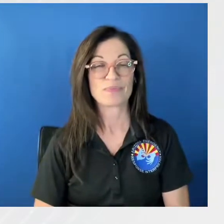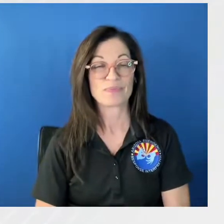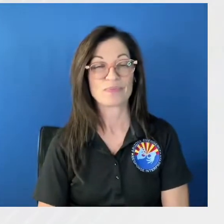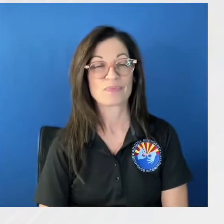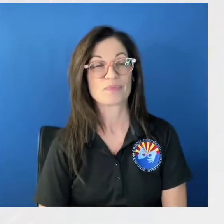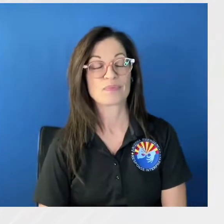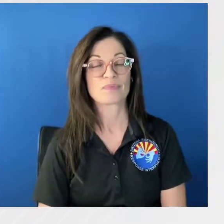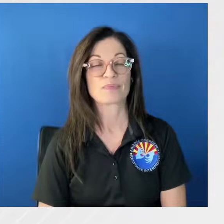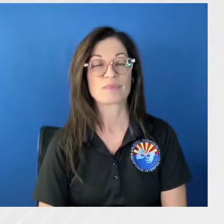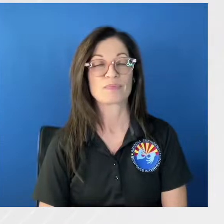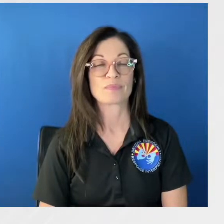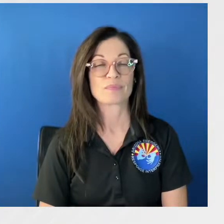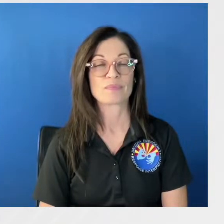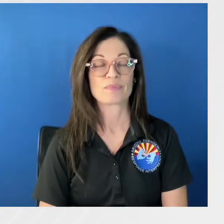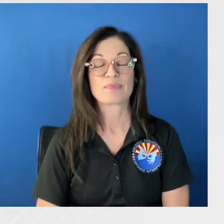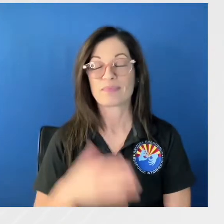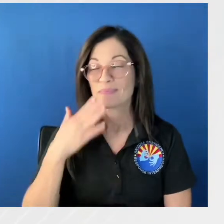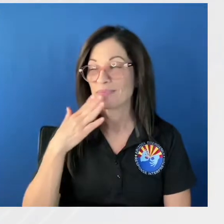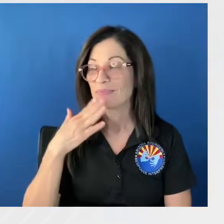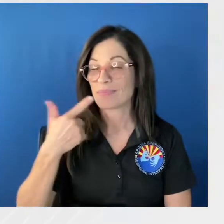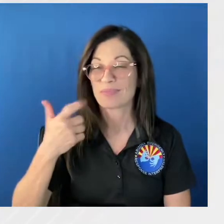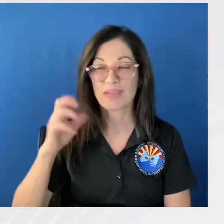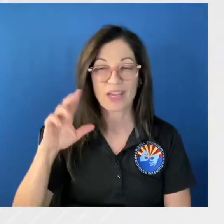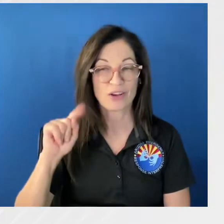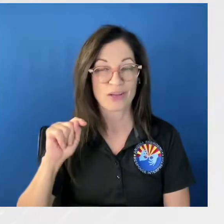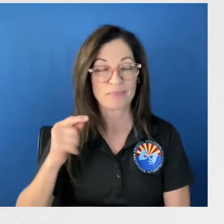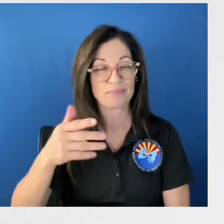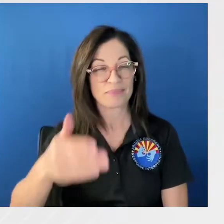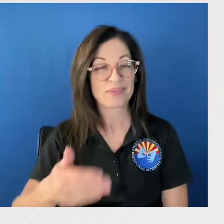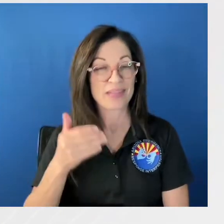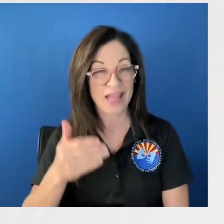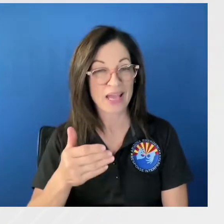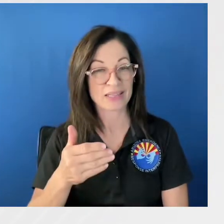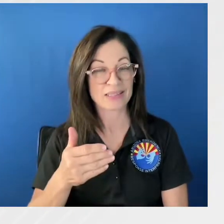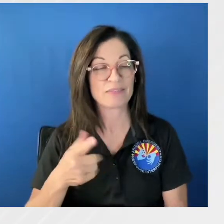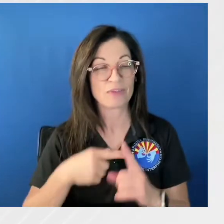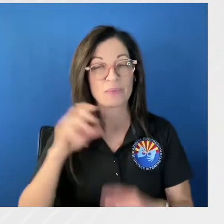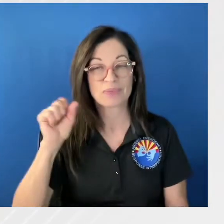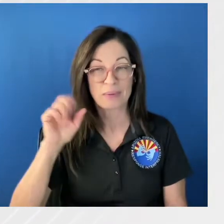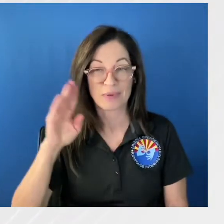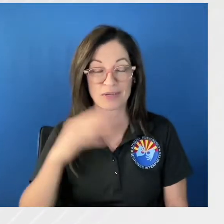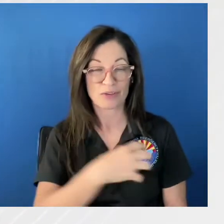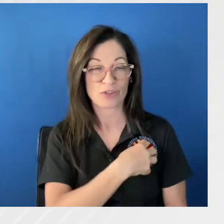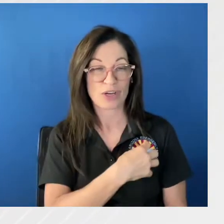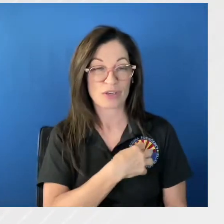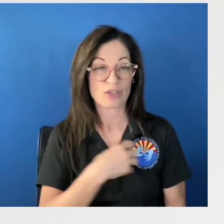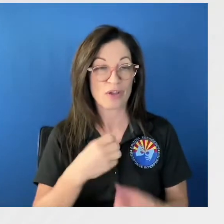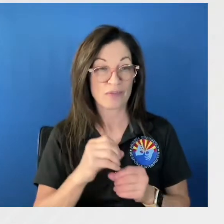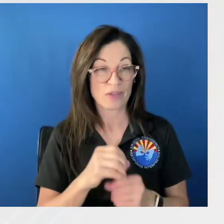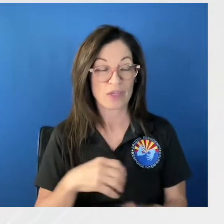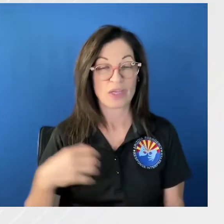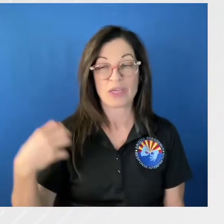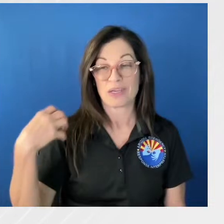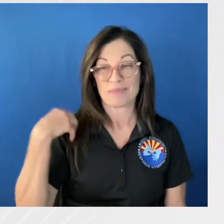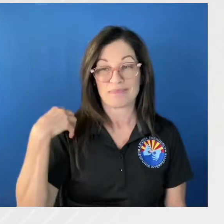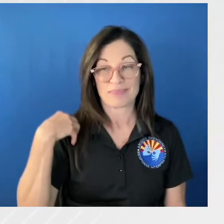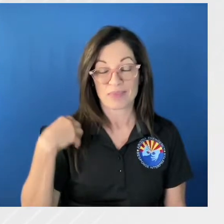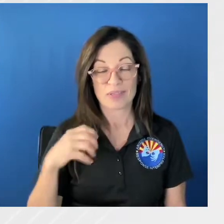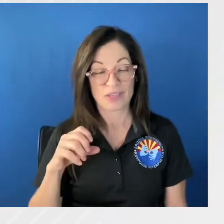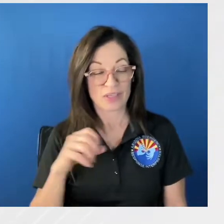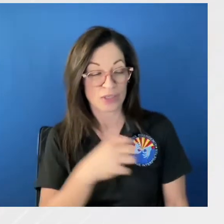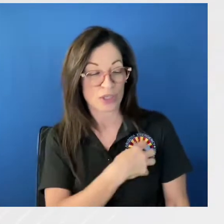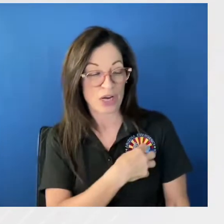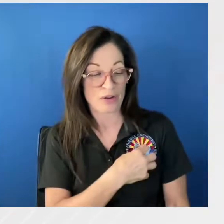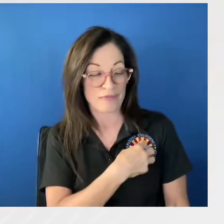Thank you, appreciate that, Garrett. Next up, we're going to have from your San Bernardino County Sheriff's Office, Sheriff Sanandikis.